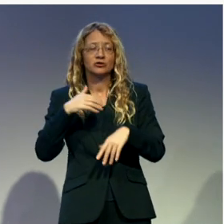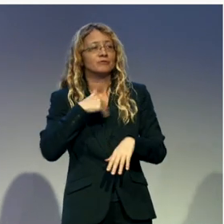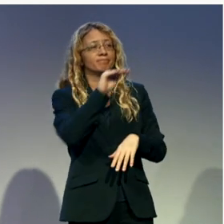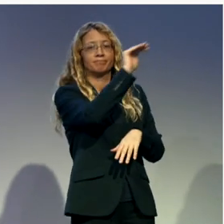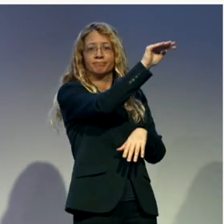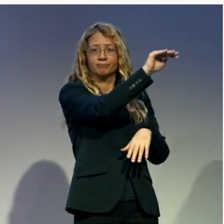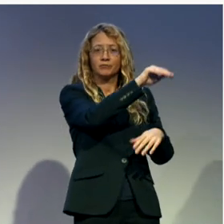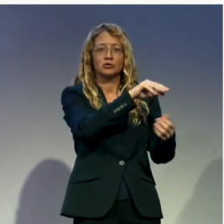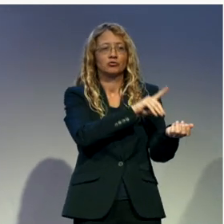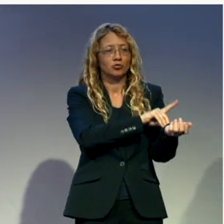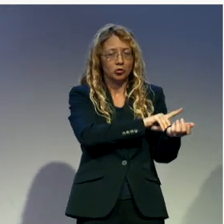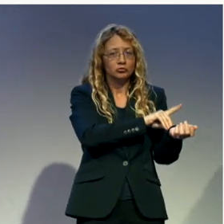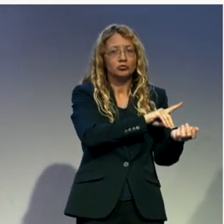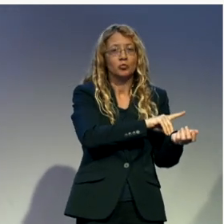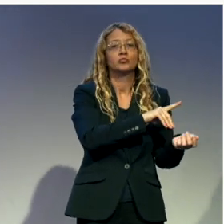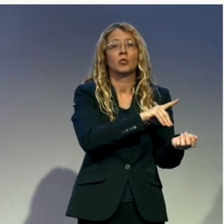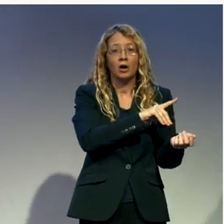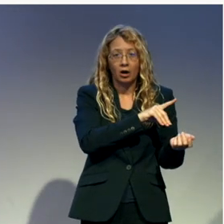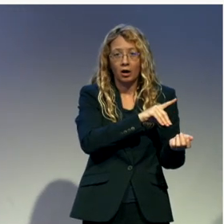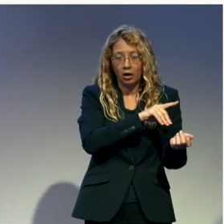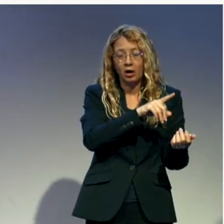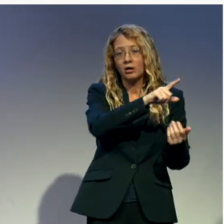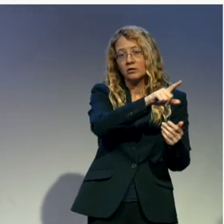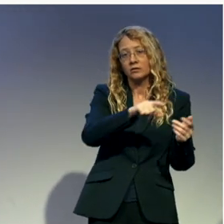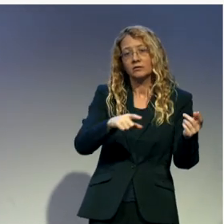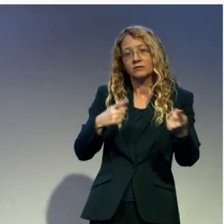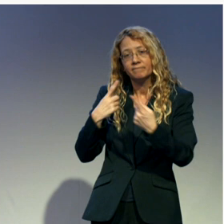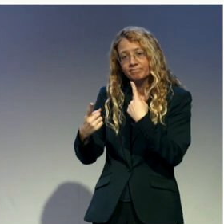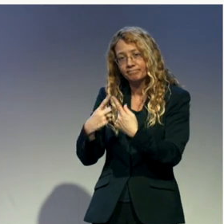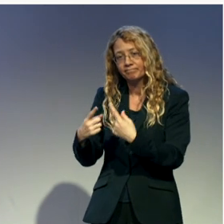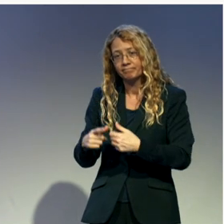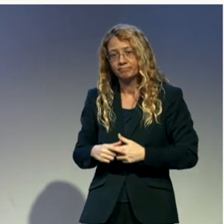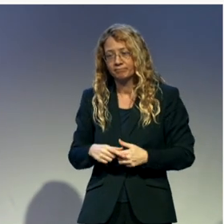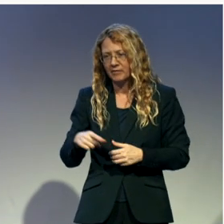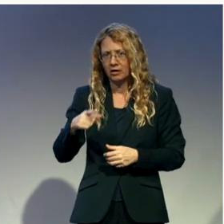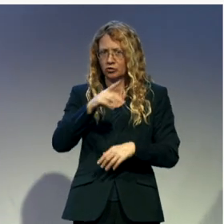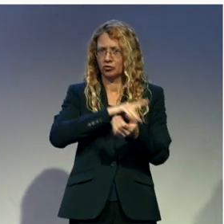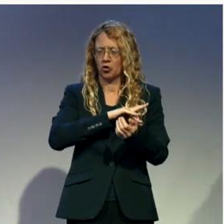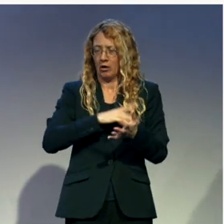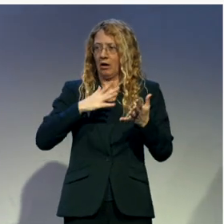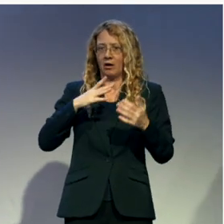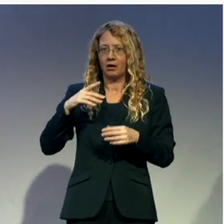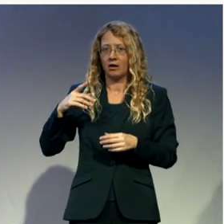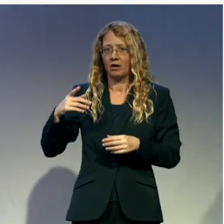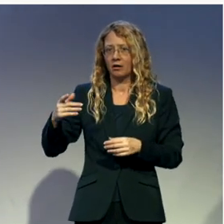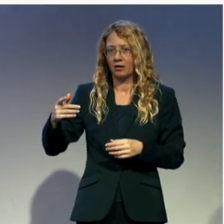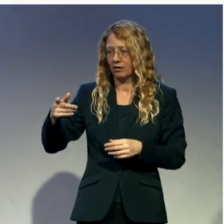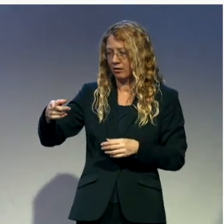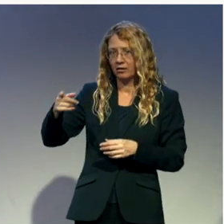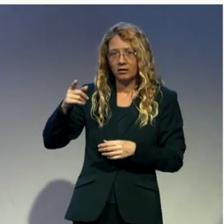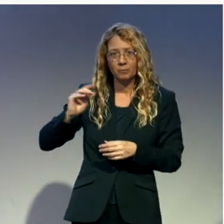to see that the girls are actually able to even tell whether the lump that they have figured is malign or